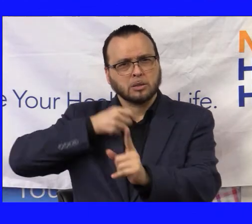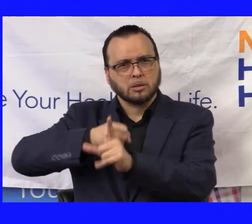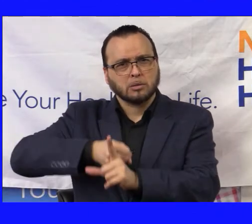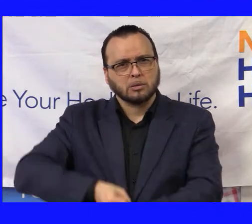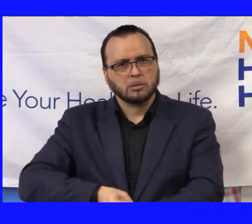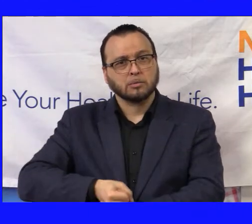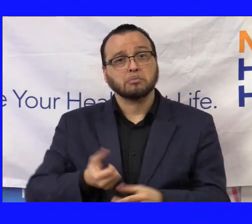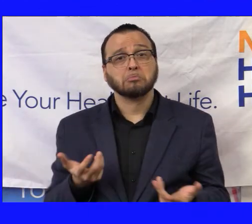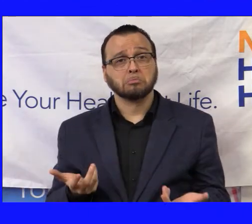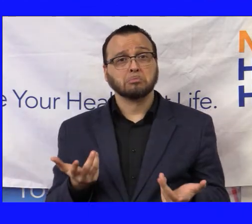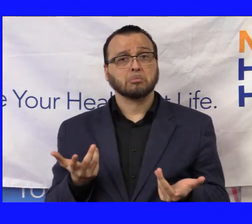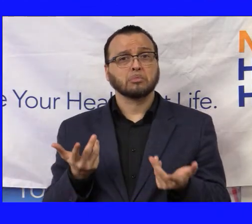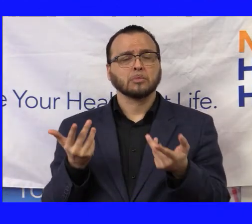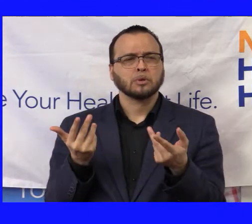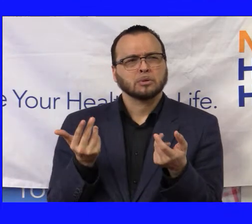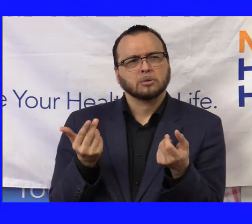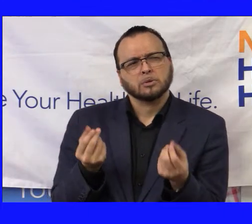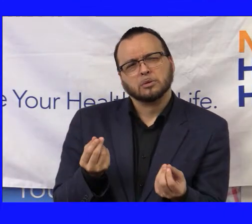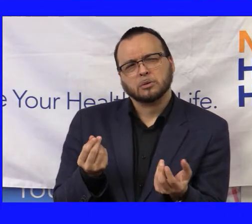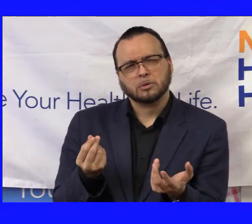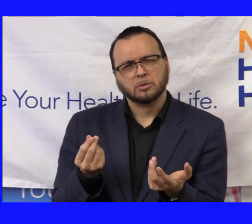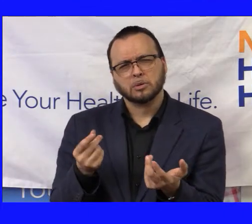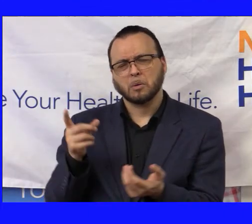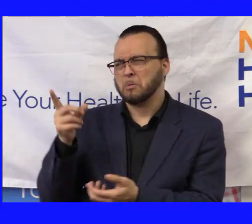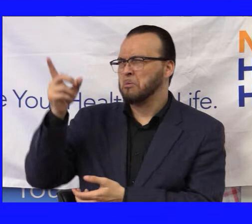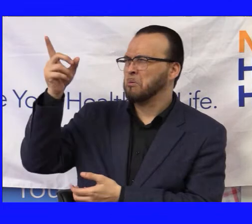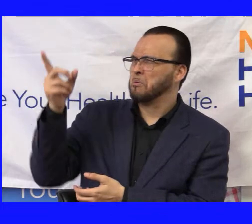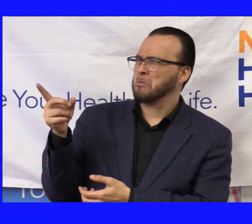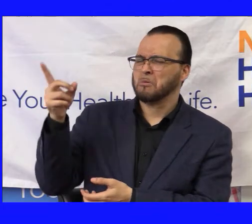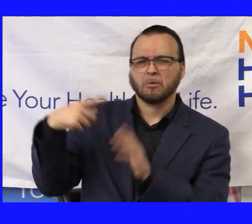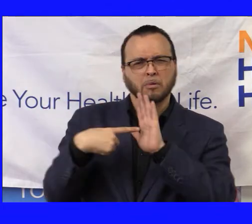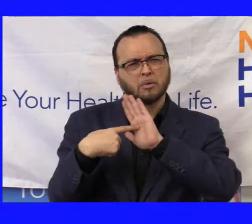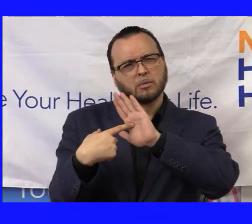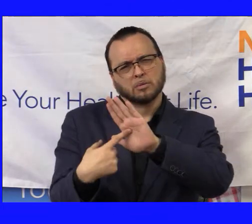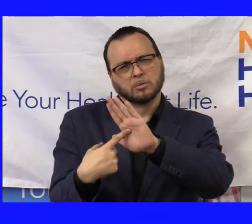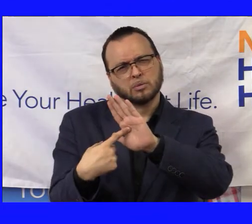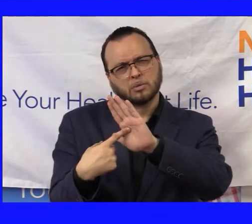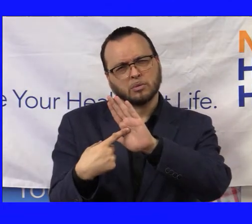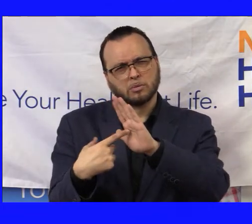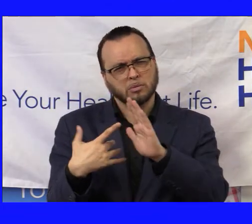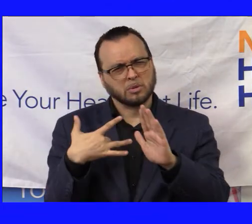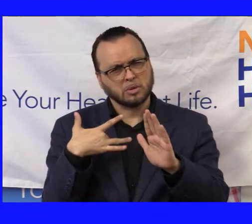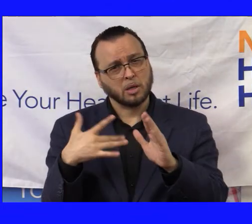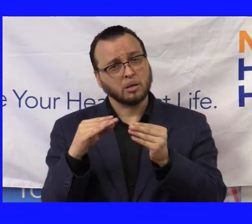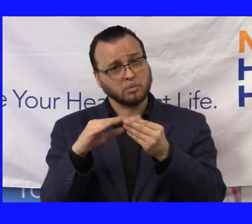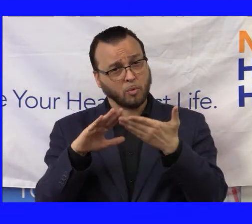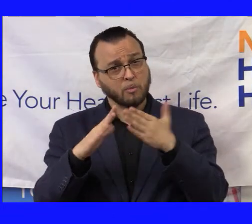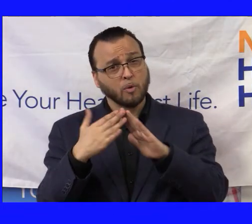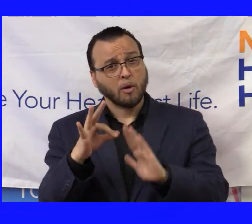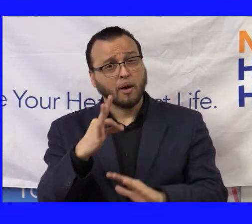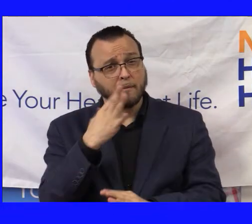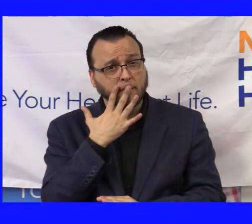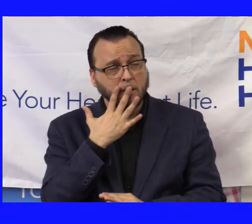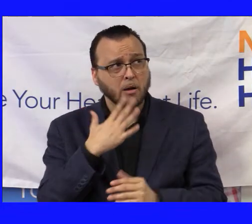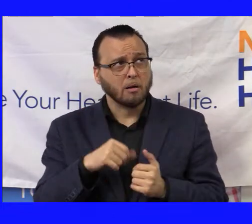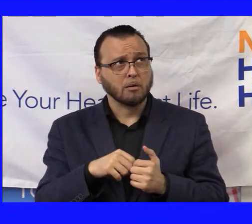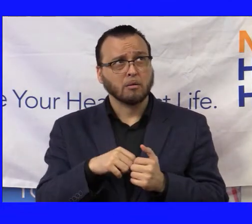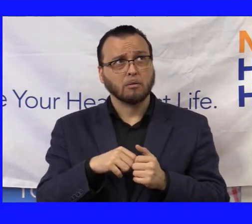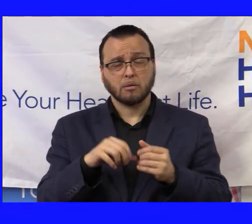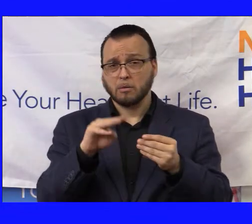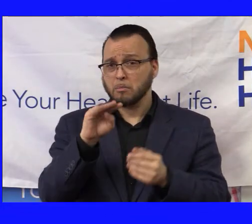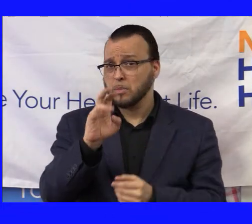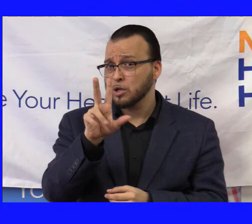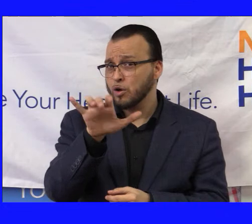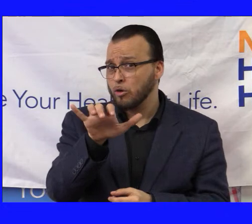And, the statistics show that they tend to be more communities of color and minorities.